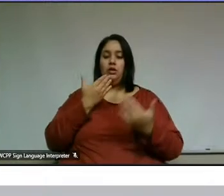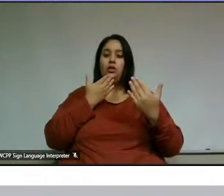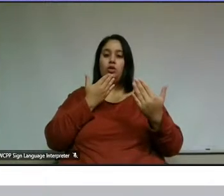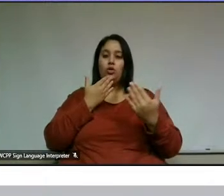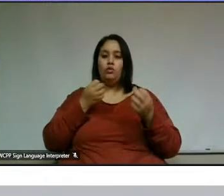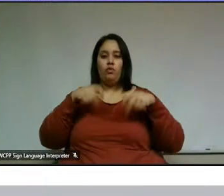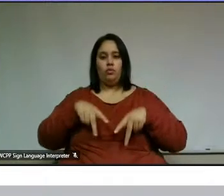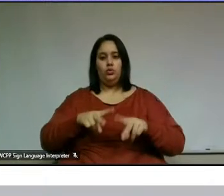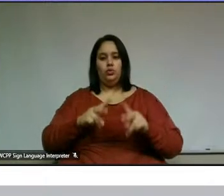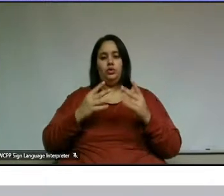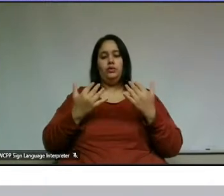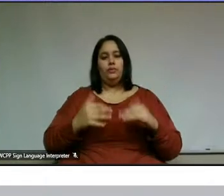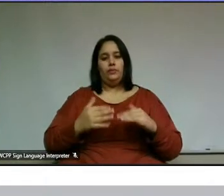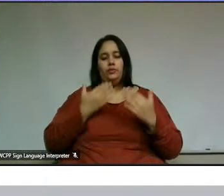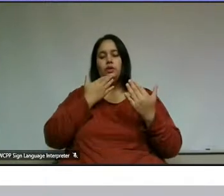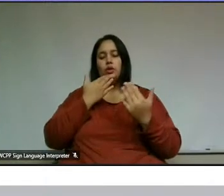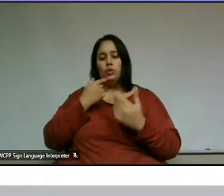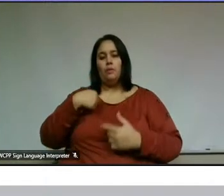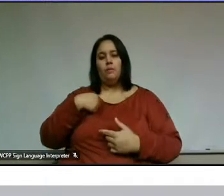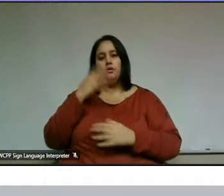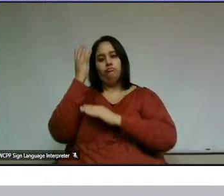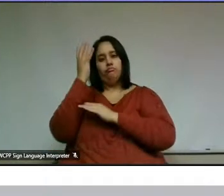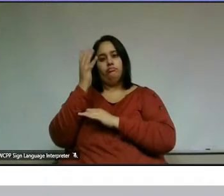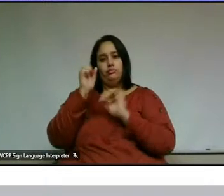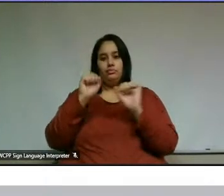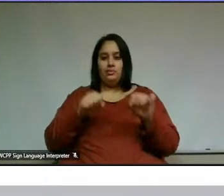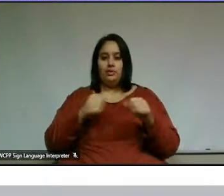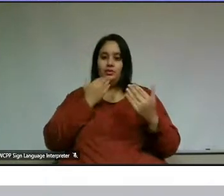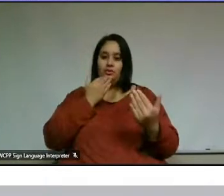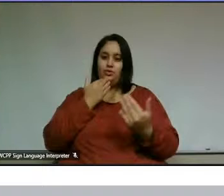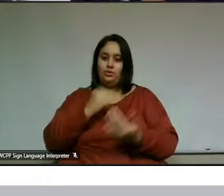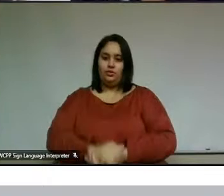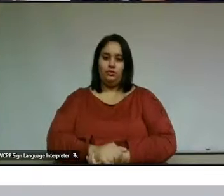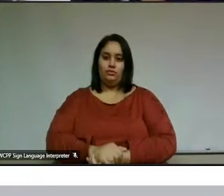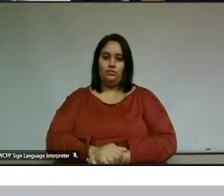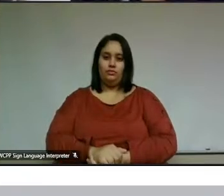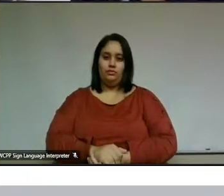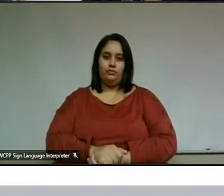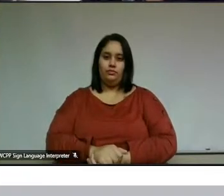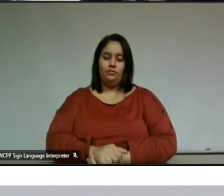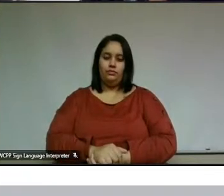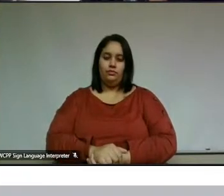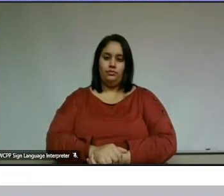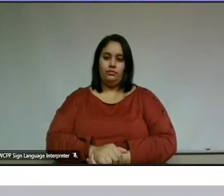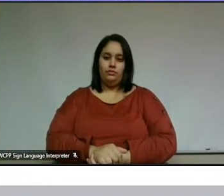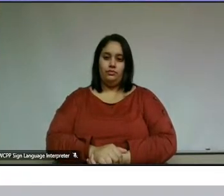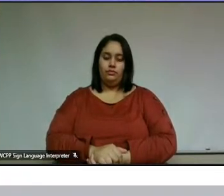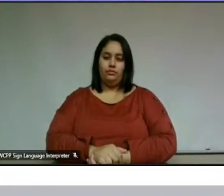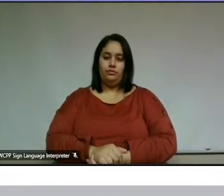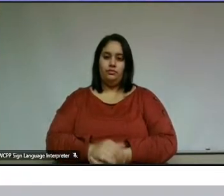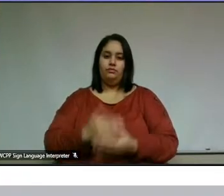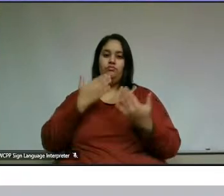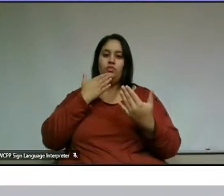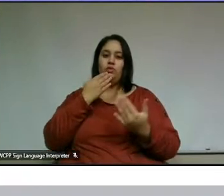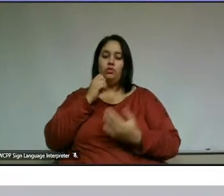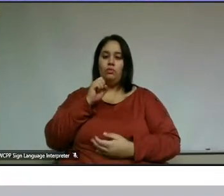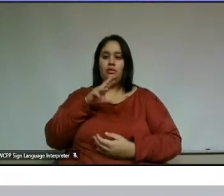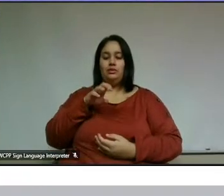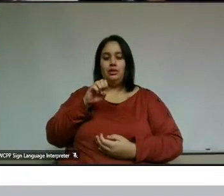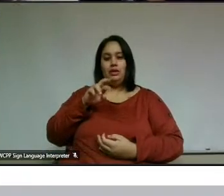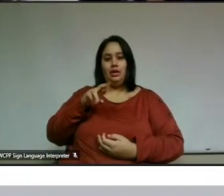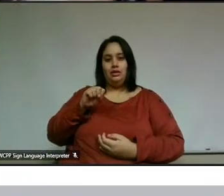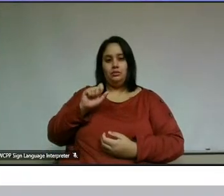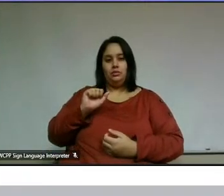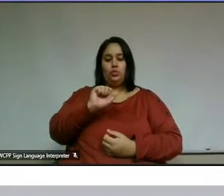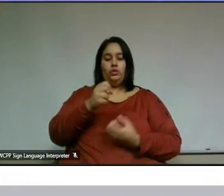for the opportunity to make this presentation. Thank you. Thank you, Mr. Erasmus, for your